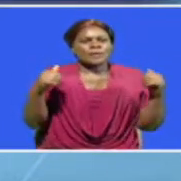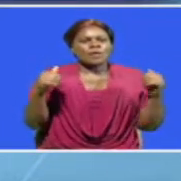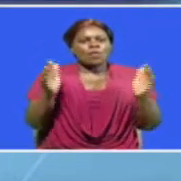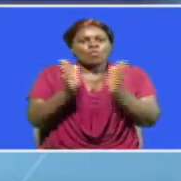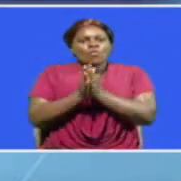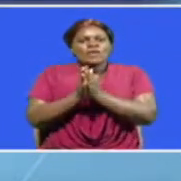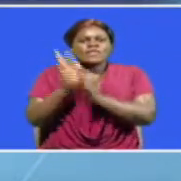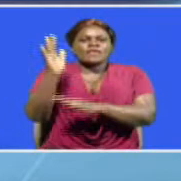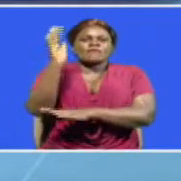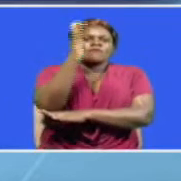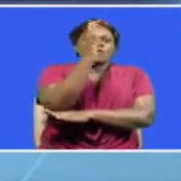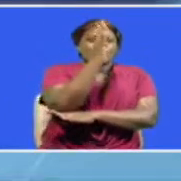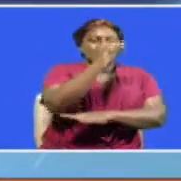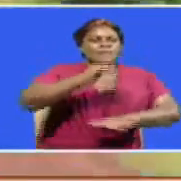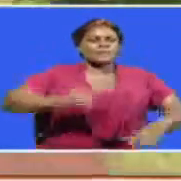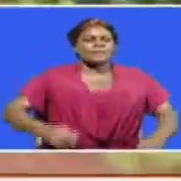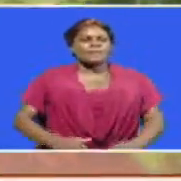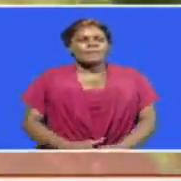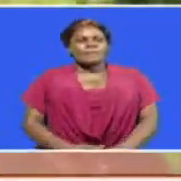forests and wildlife.